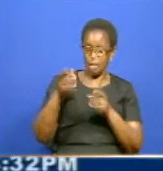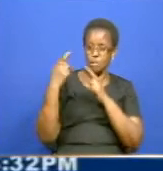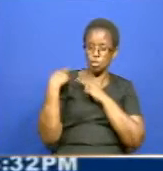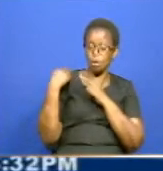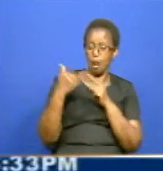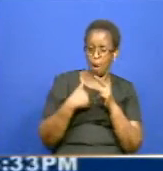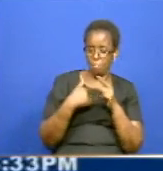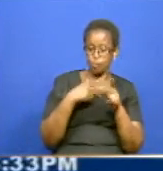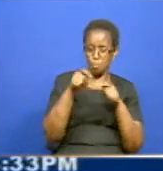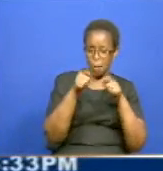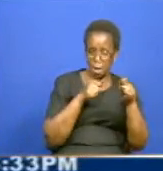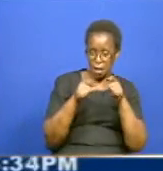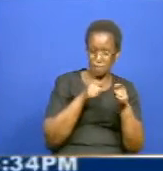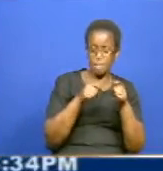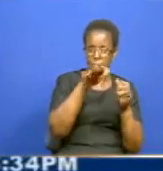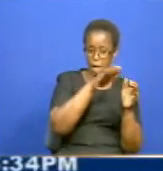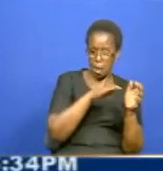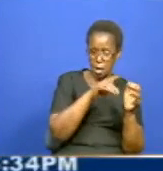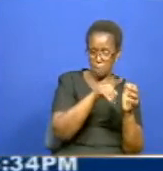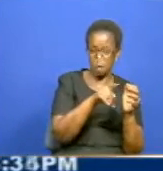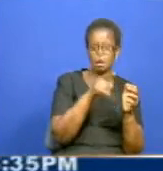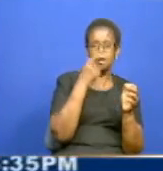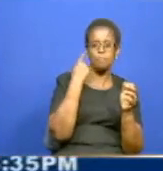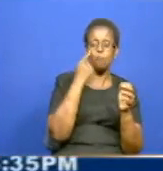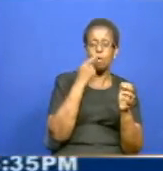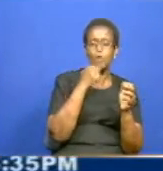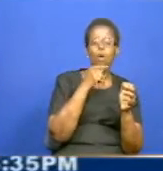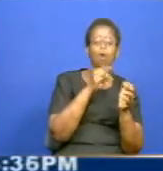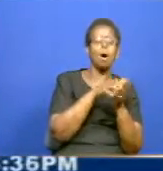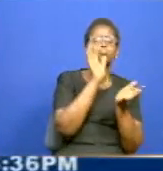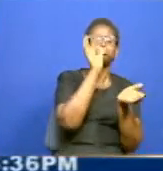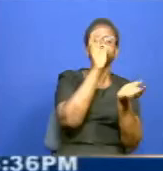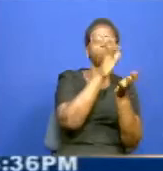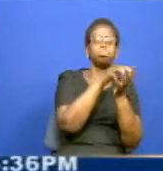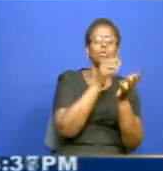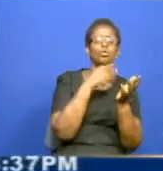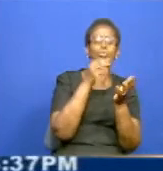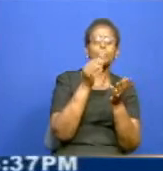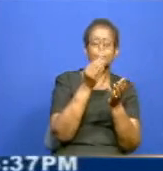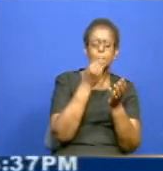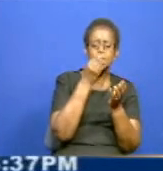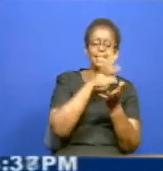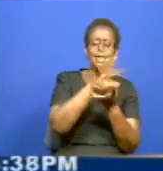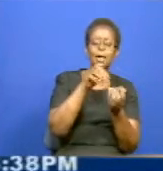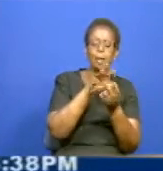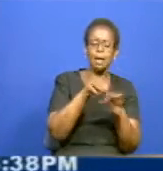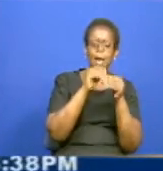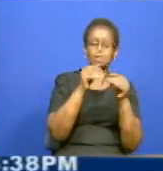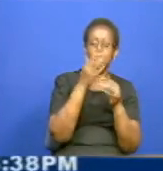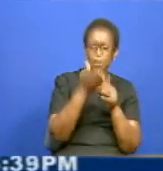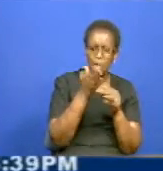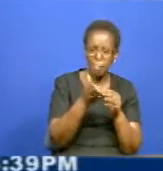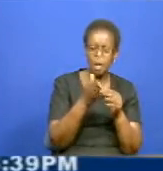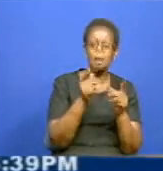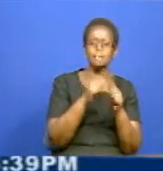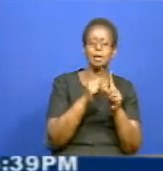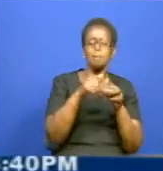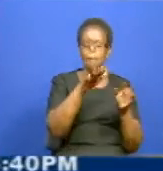reserved for hippopotamus to graze, as well as recreational areas for fishermen and the